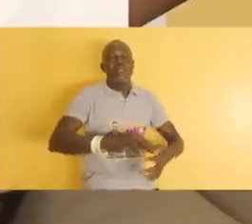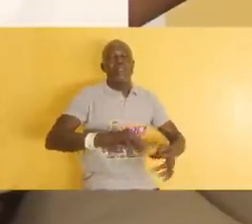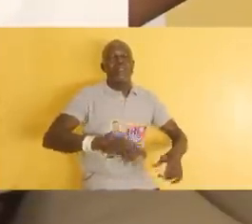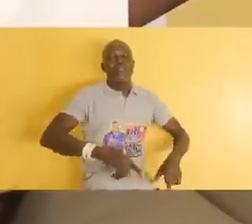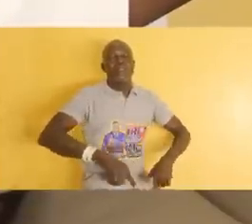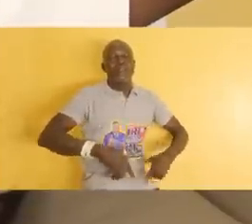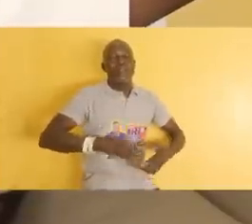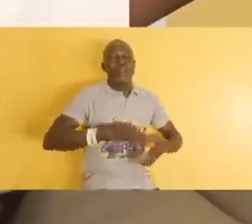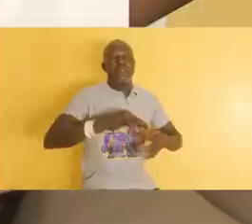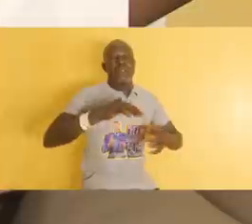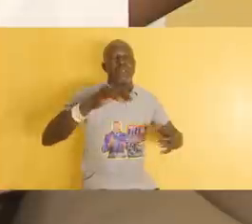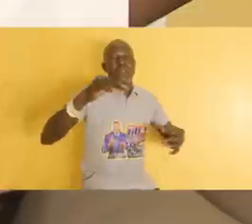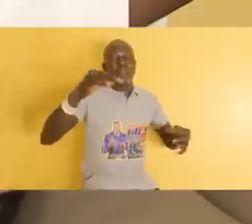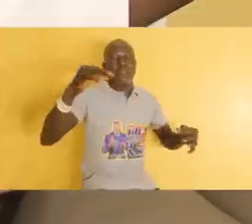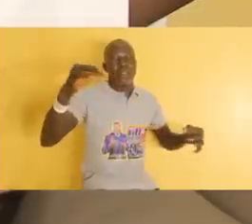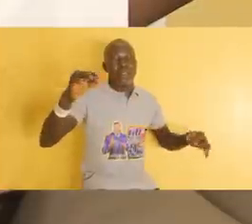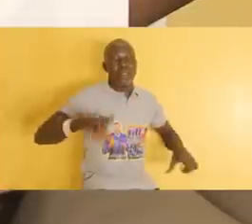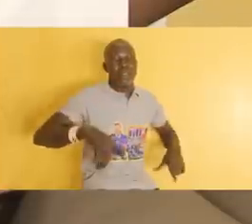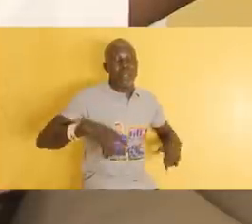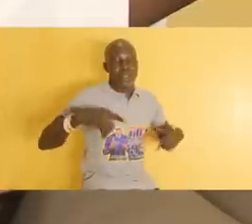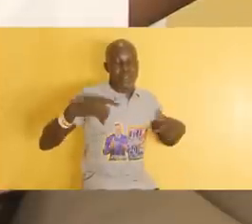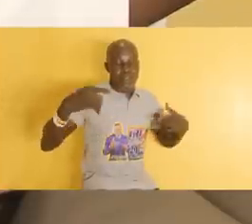ala ye